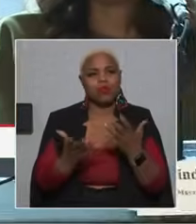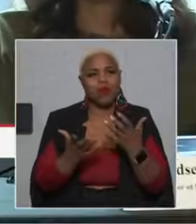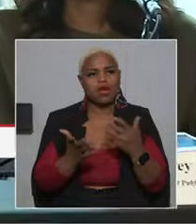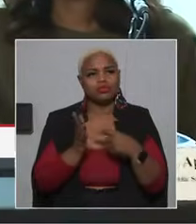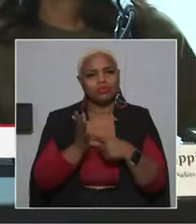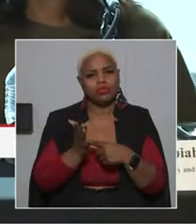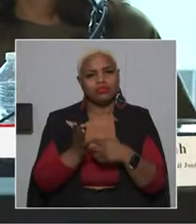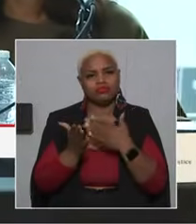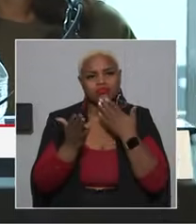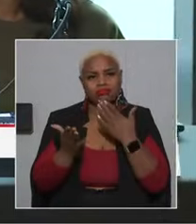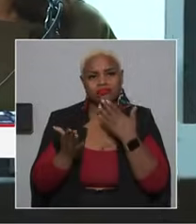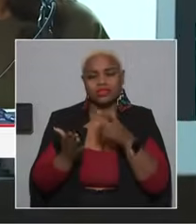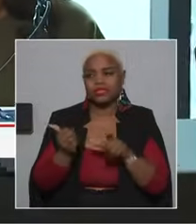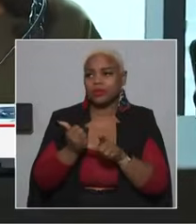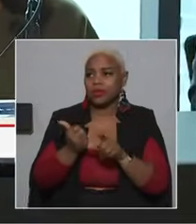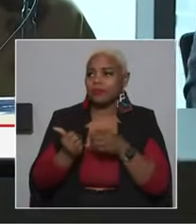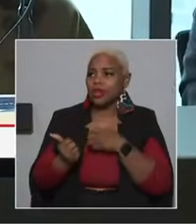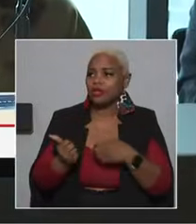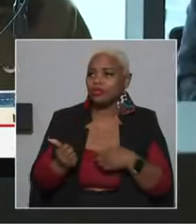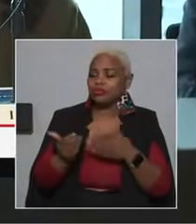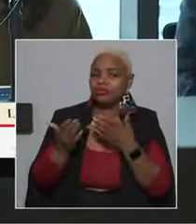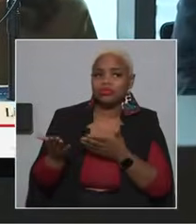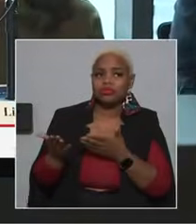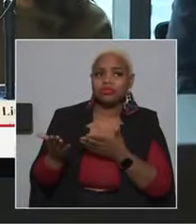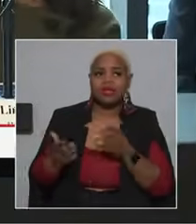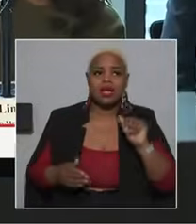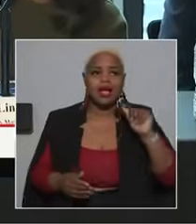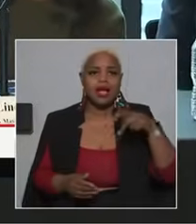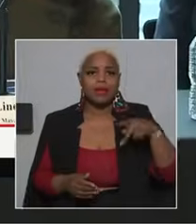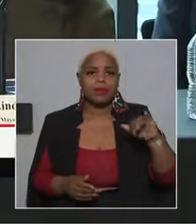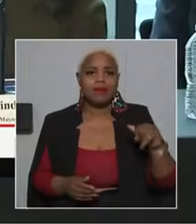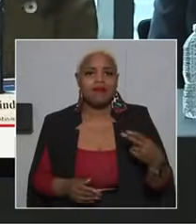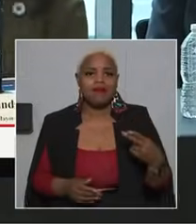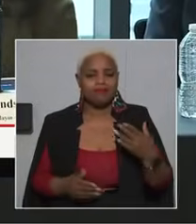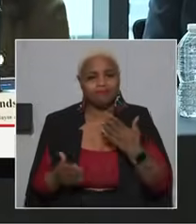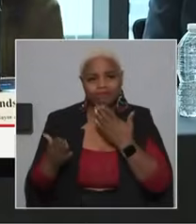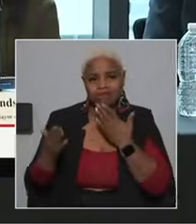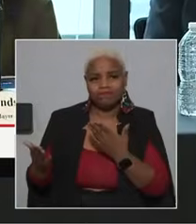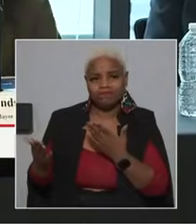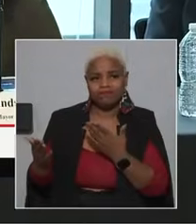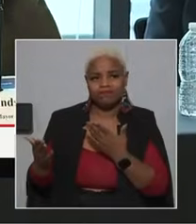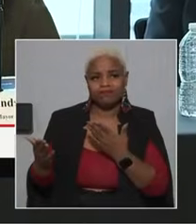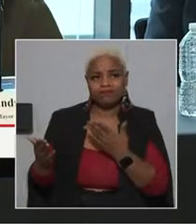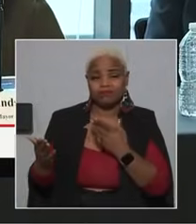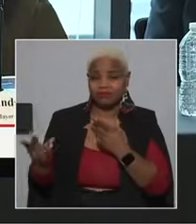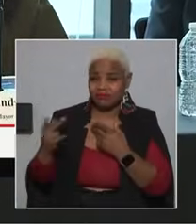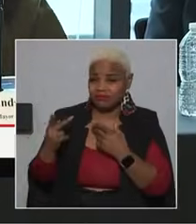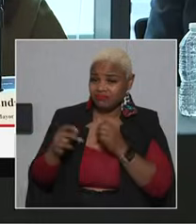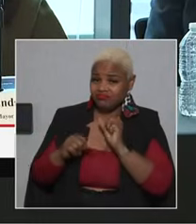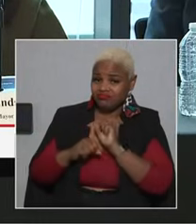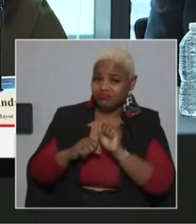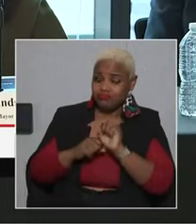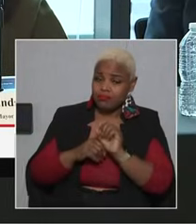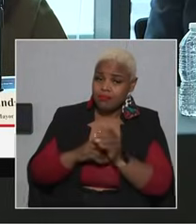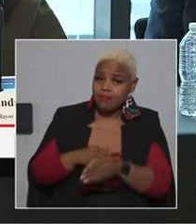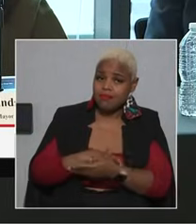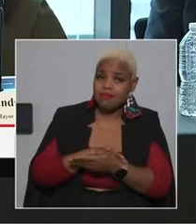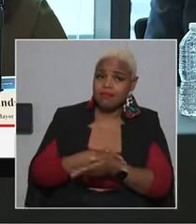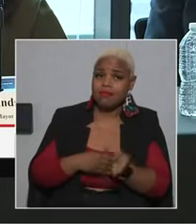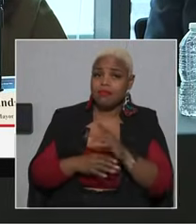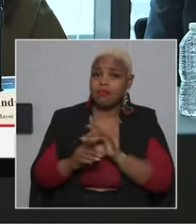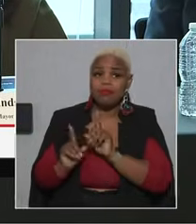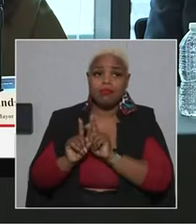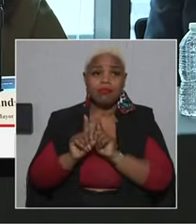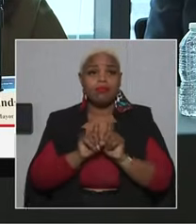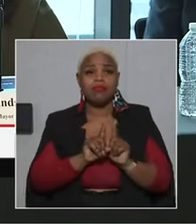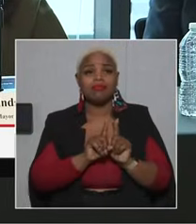sometimes at night when I was first in this space. I mean, we're stepping over police tape and lines and all kinds of things, and I